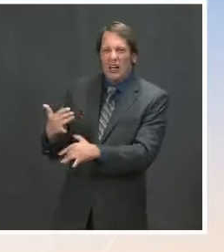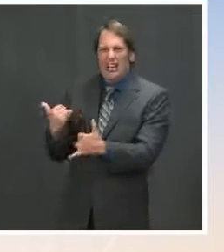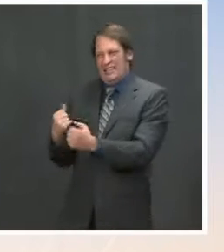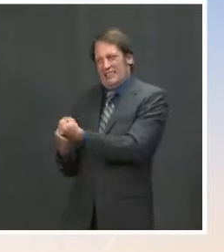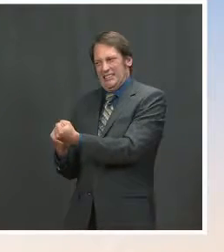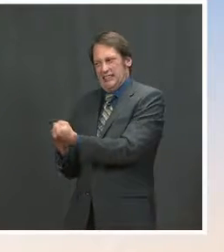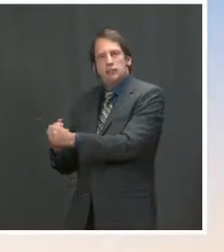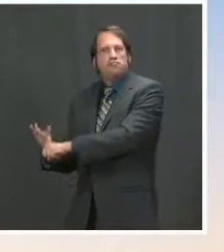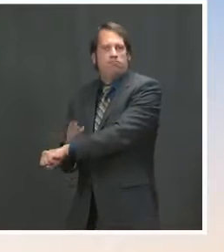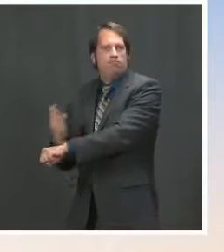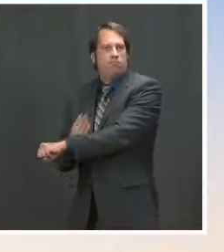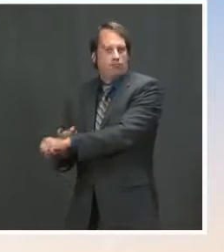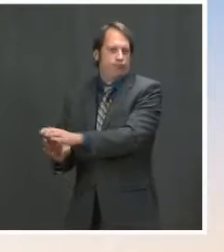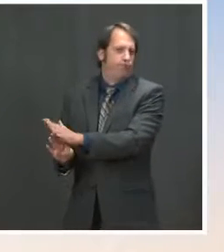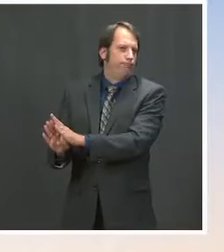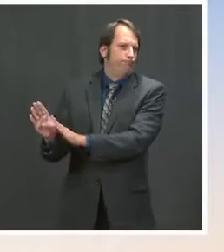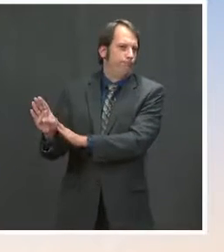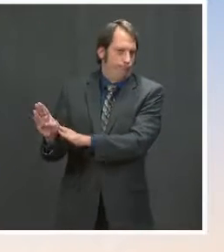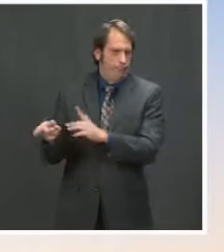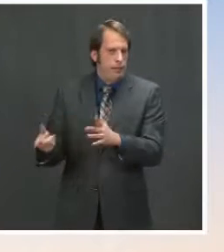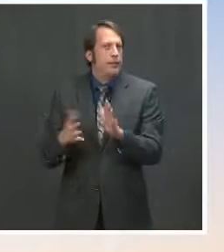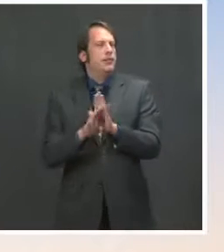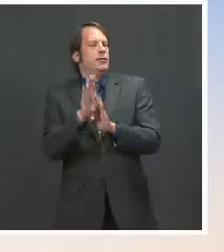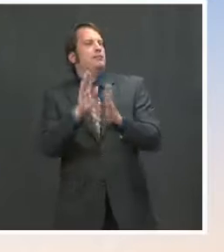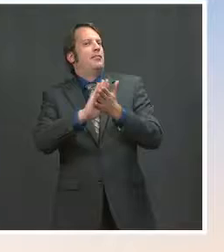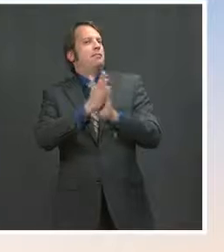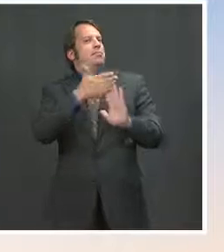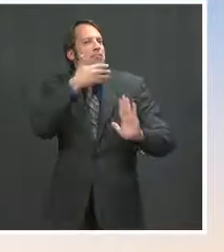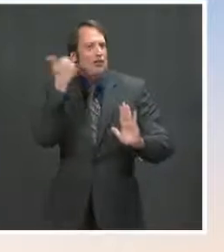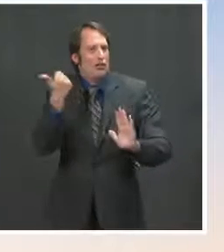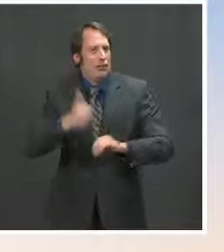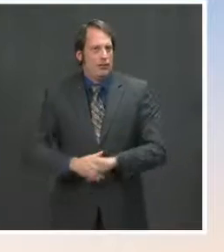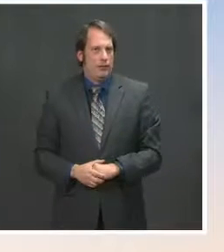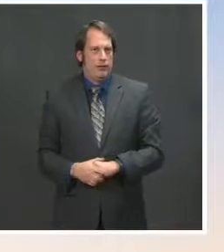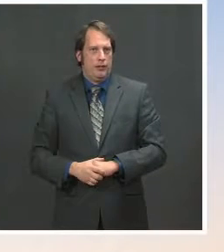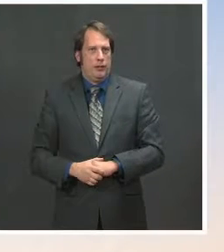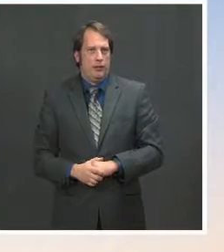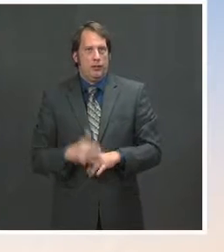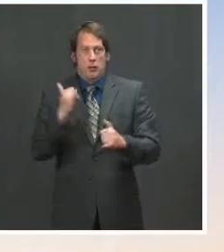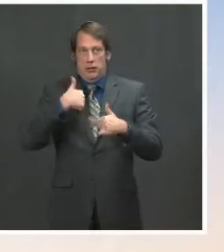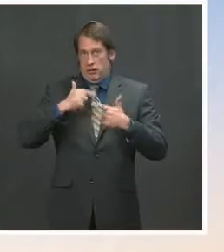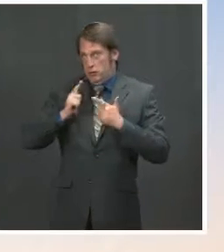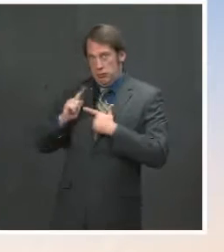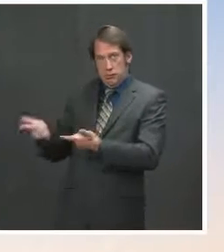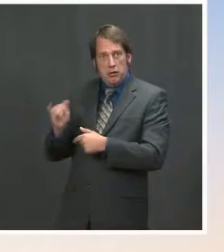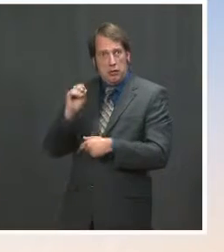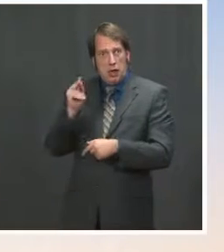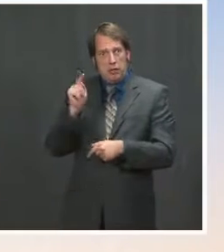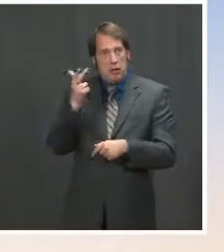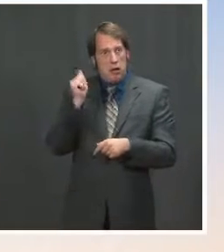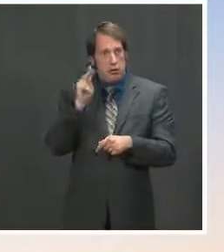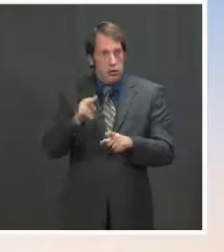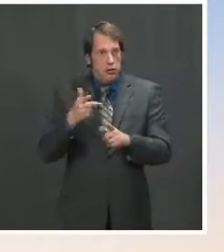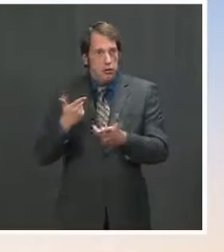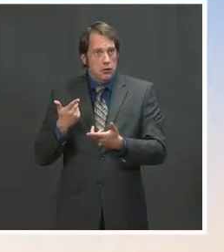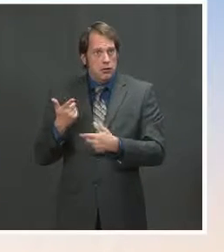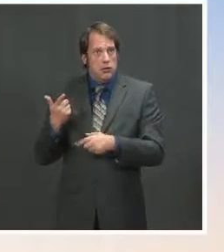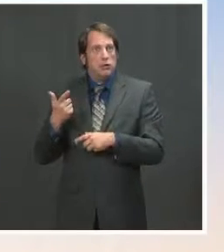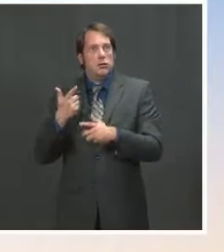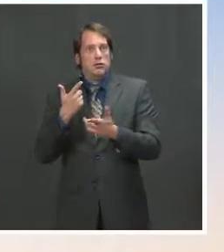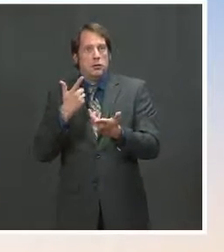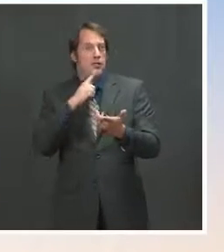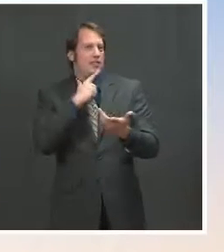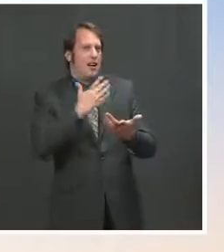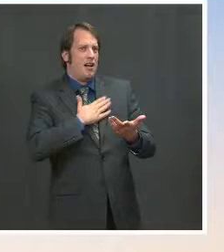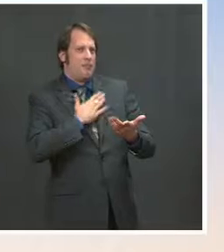recovery and renewal. Jonathan, why don't you kick us off? Thank you, Jen, and happy Patriots Day. I know you're a New Englander, so. Yeah. In